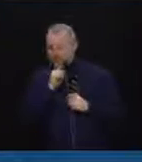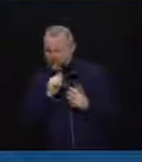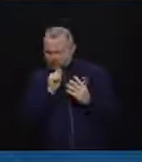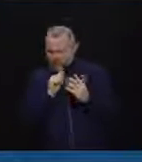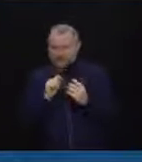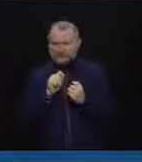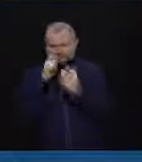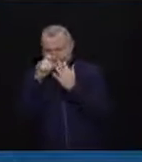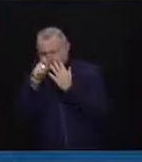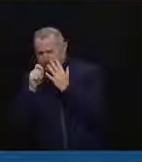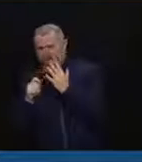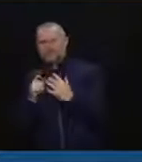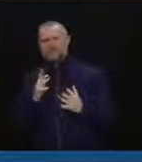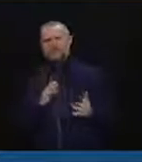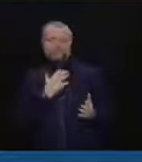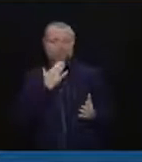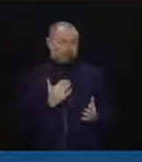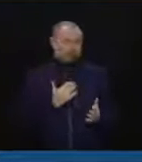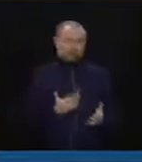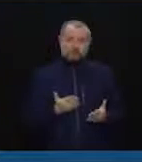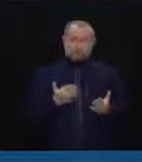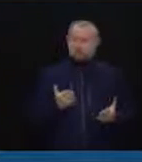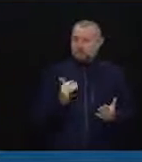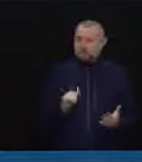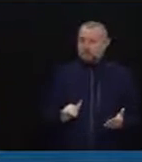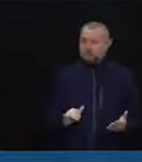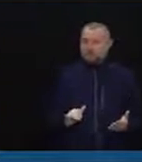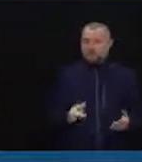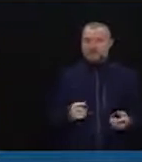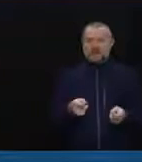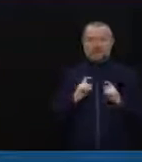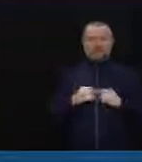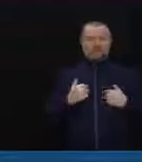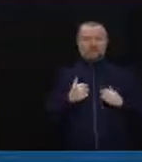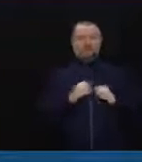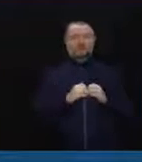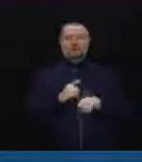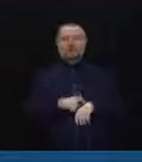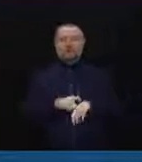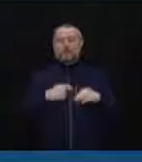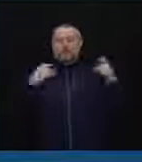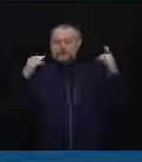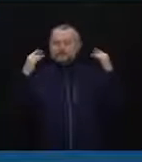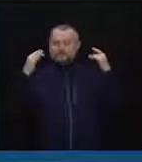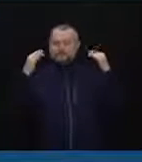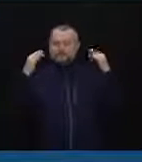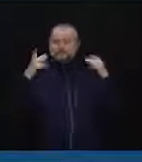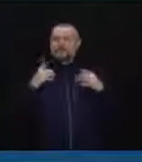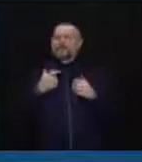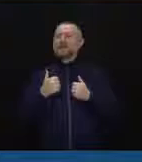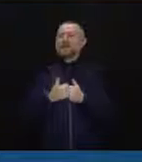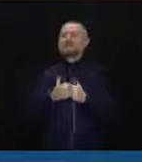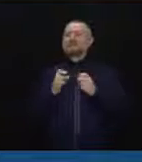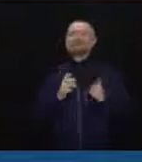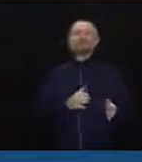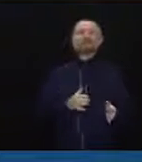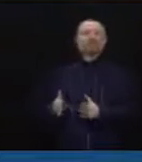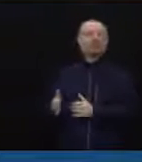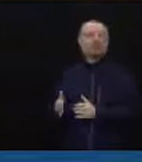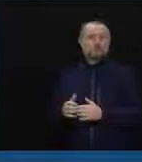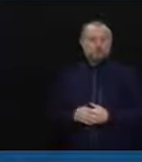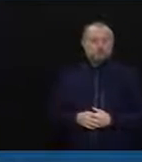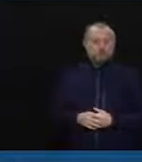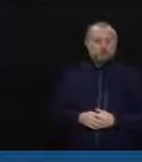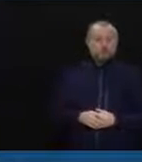raising. And I thank you for raising them, because this will give us time to lay out a game plan. So, if this change occurs,